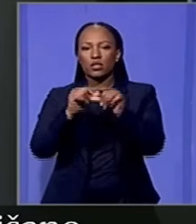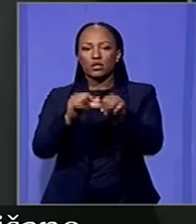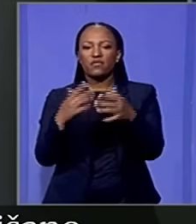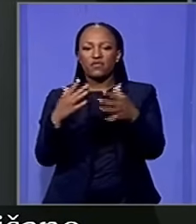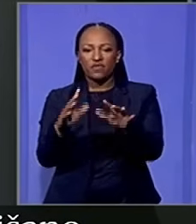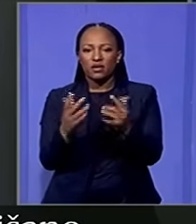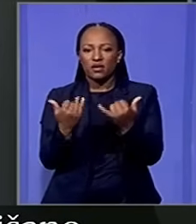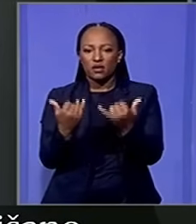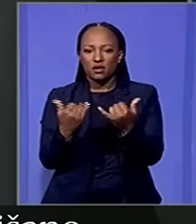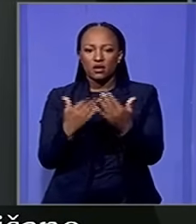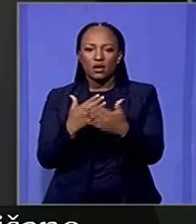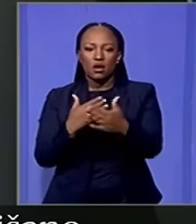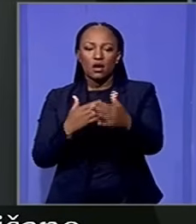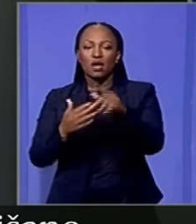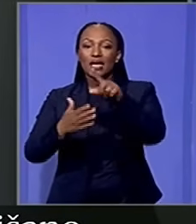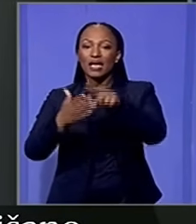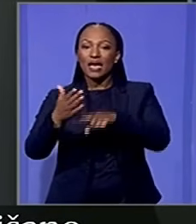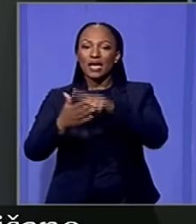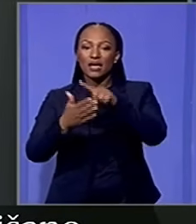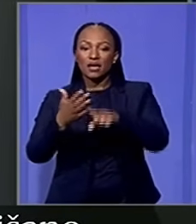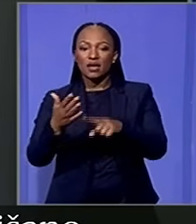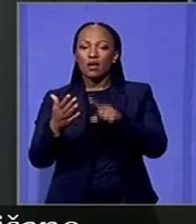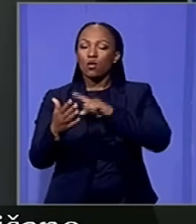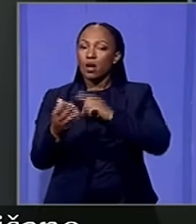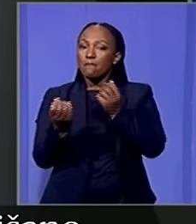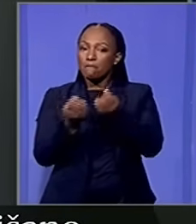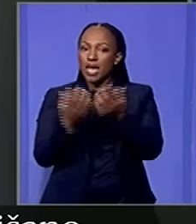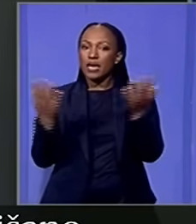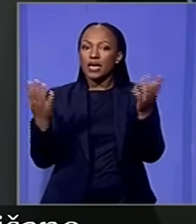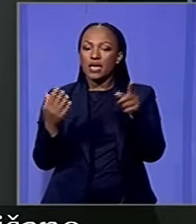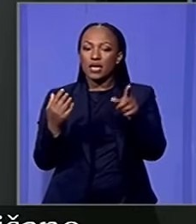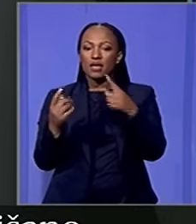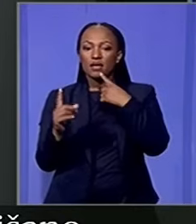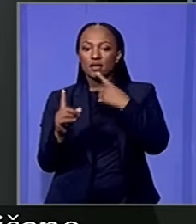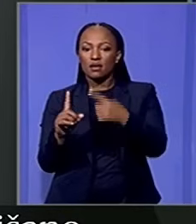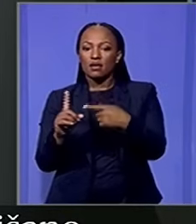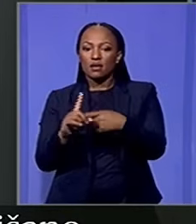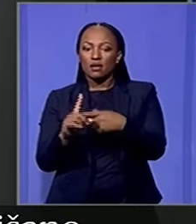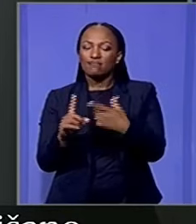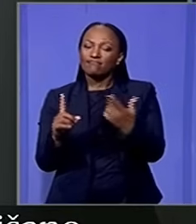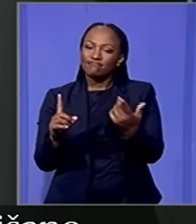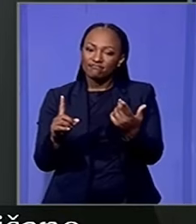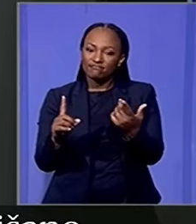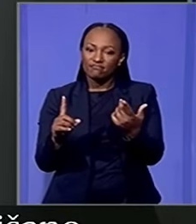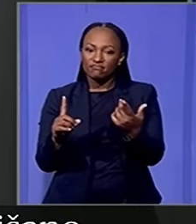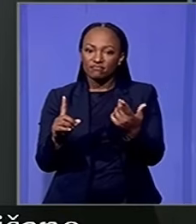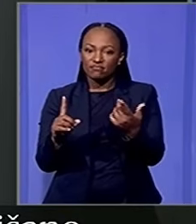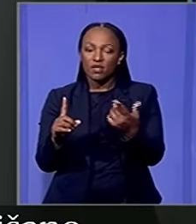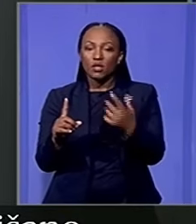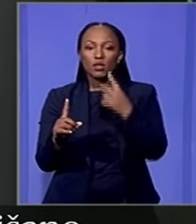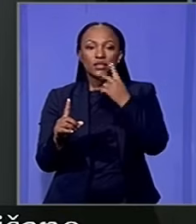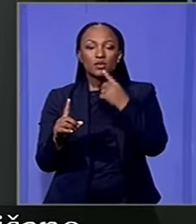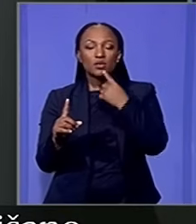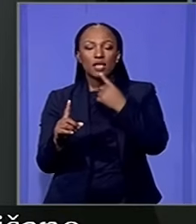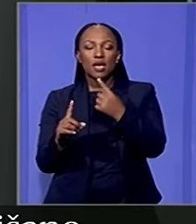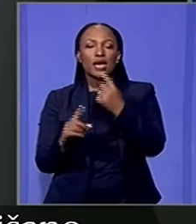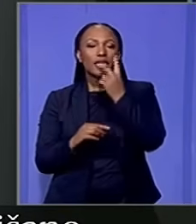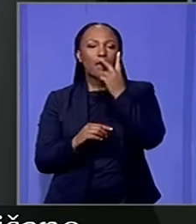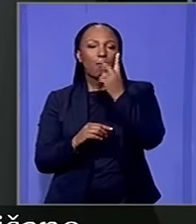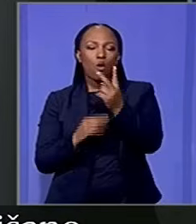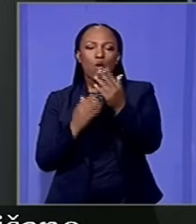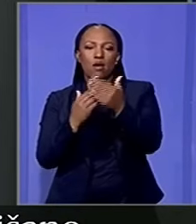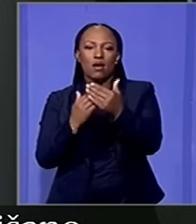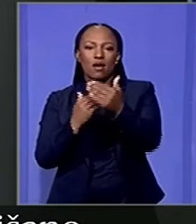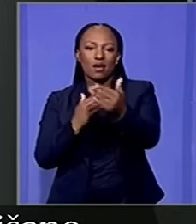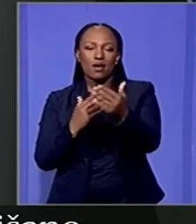dipoelo tša dikgetho tšeo gantši batla ba re tla bona ka tšona goba re tla bona ge